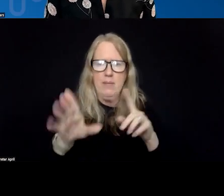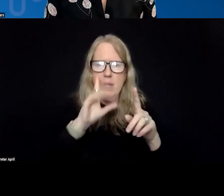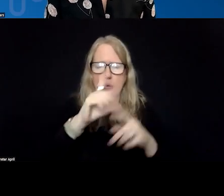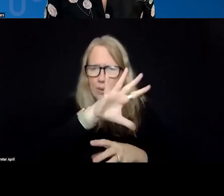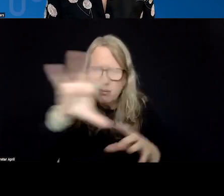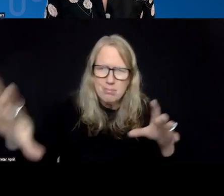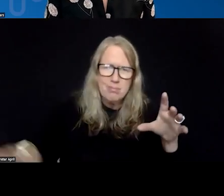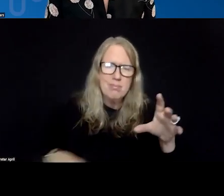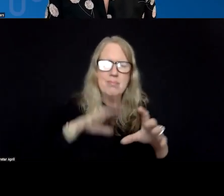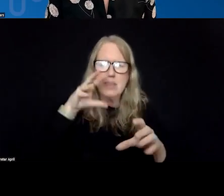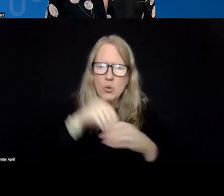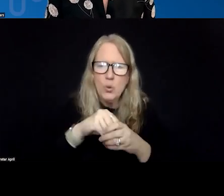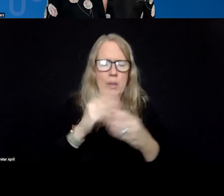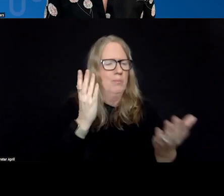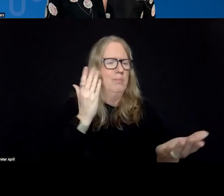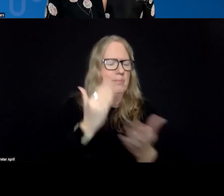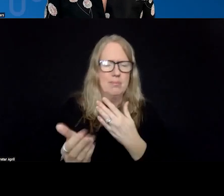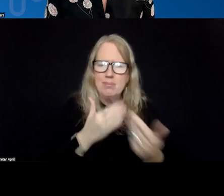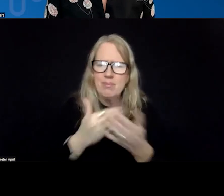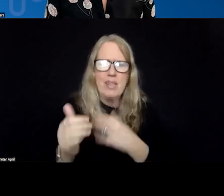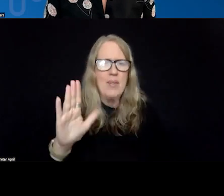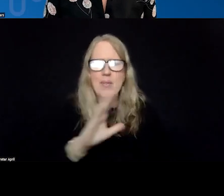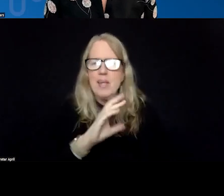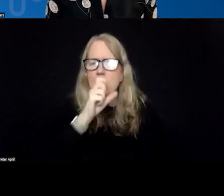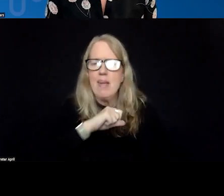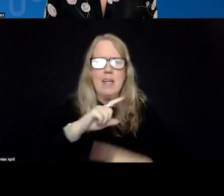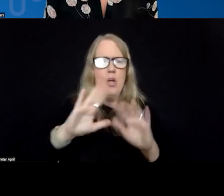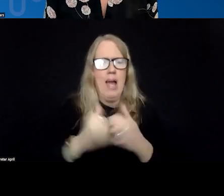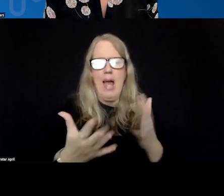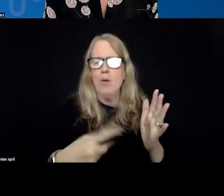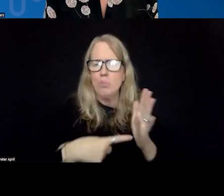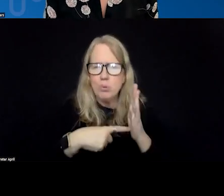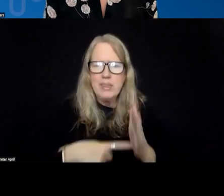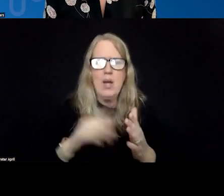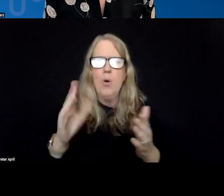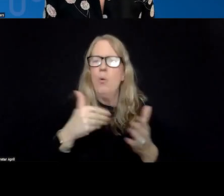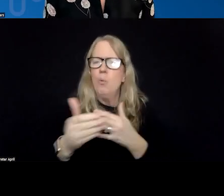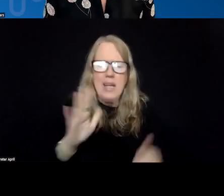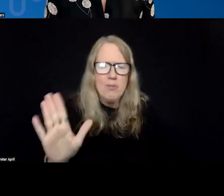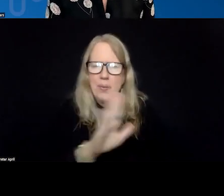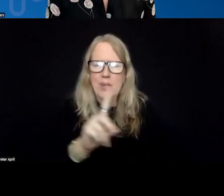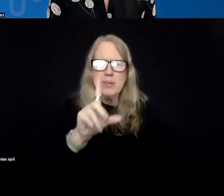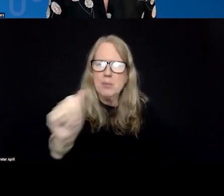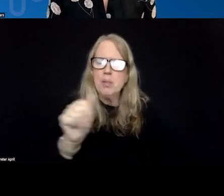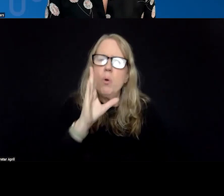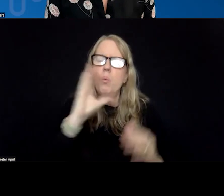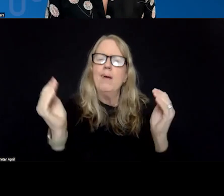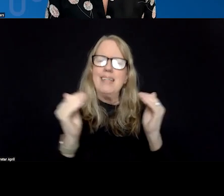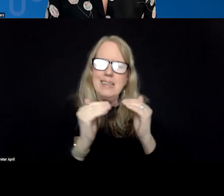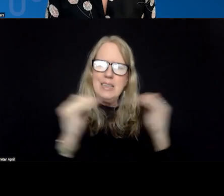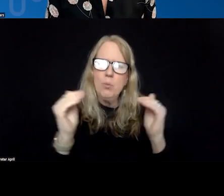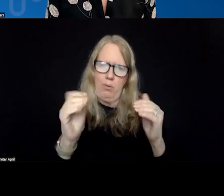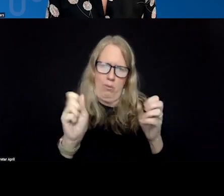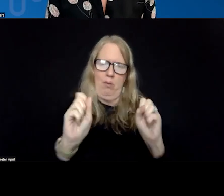inclusivity so that individuals, regardless of how they might communicate or present, whatever disability they might have an equal opportunity to get